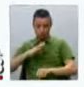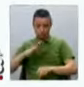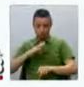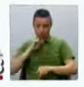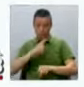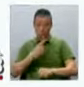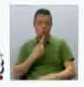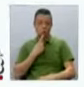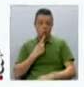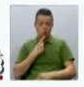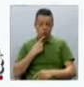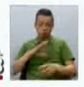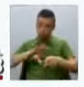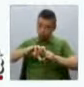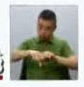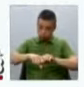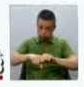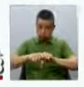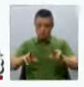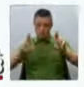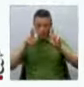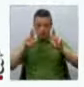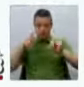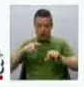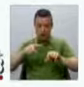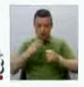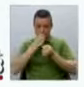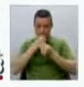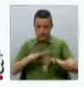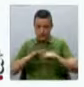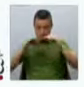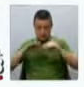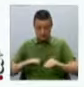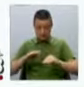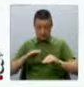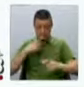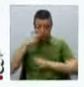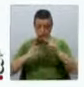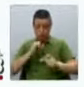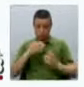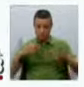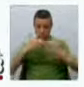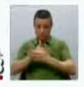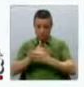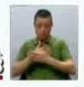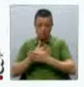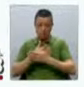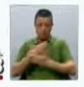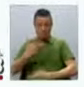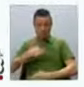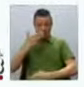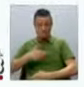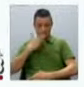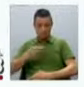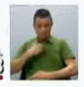be widespread. I hope there will be a minimal loss of life. I extend my deepest condolences